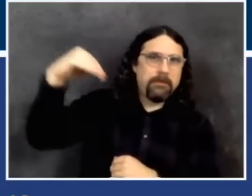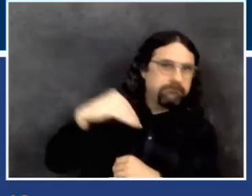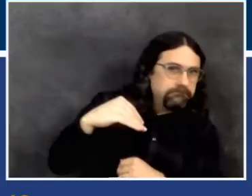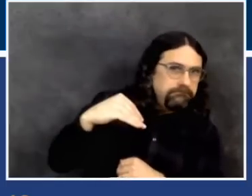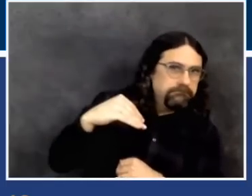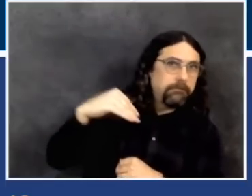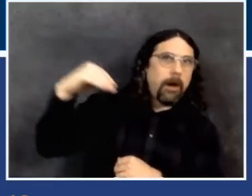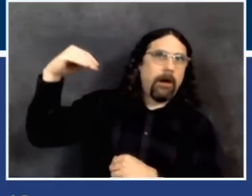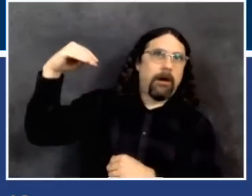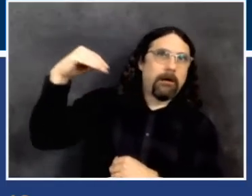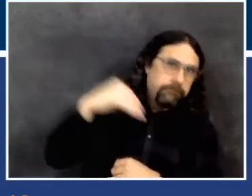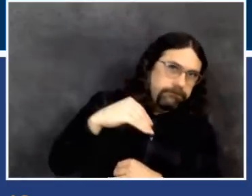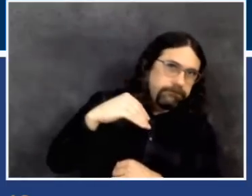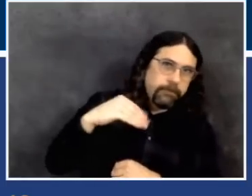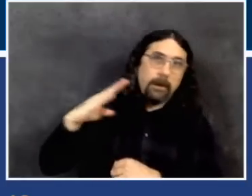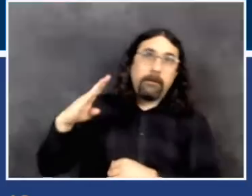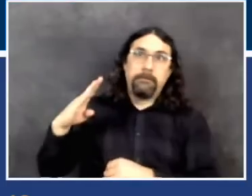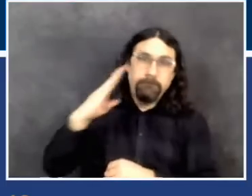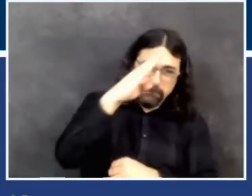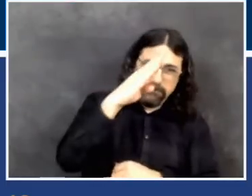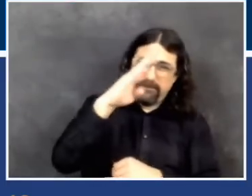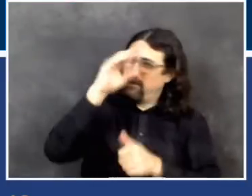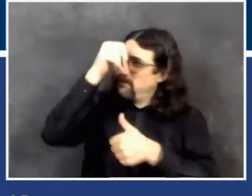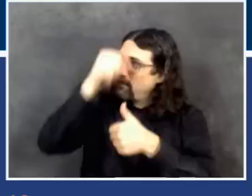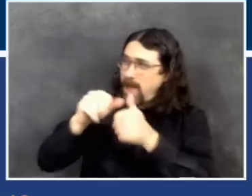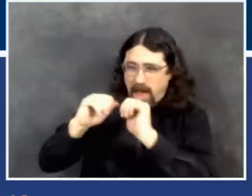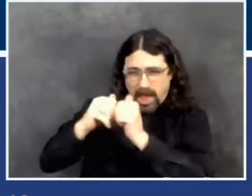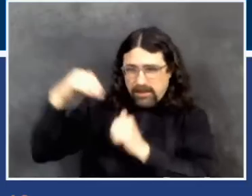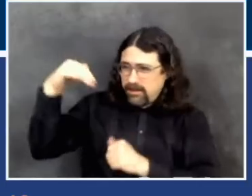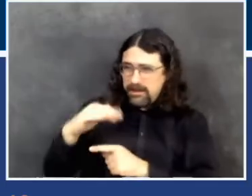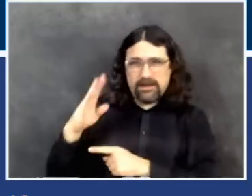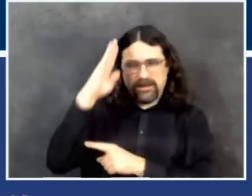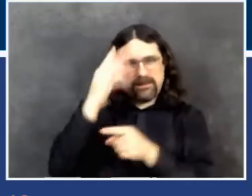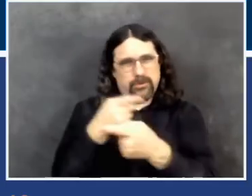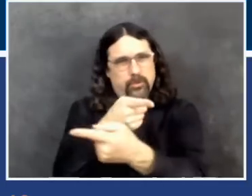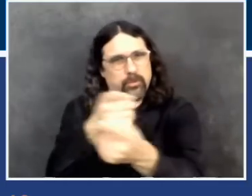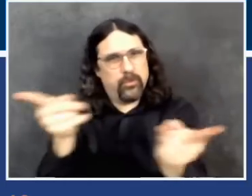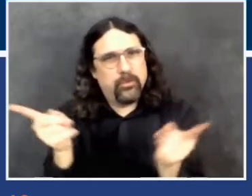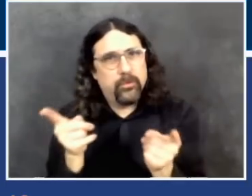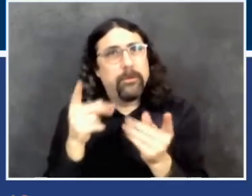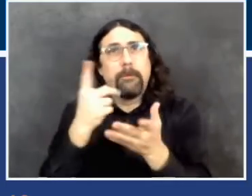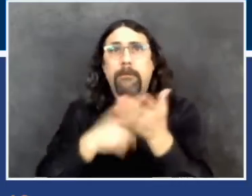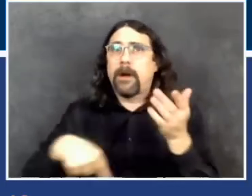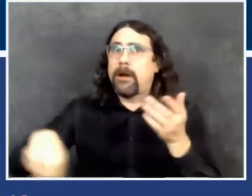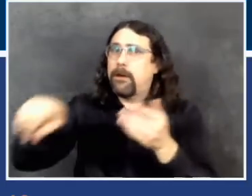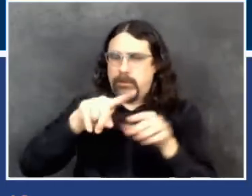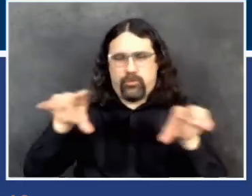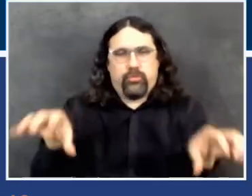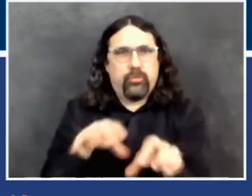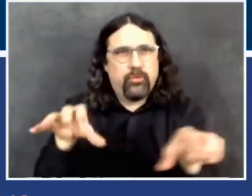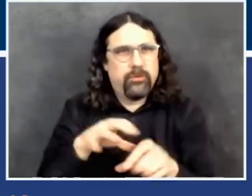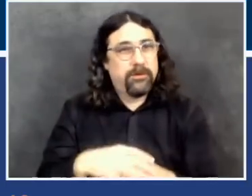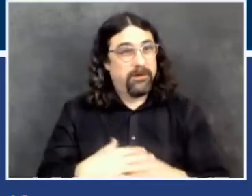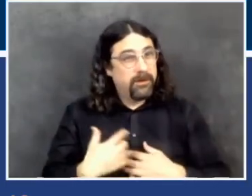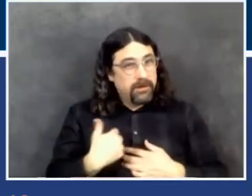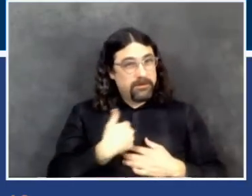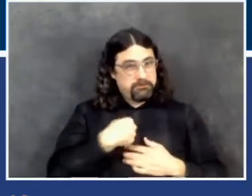buckle down, keep fighting. We're on the right path, but we got to do it even more. Now, let me conclude with